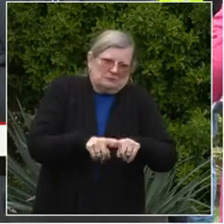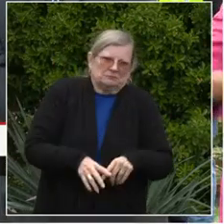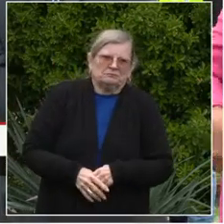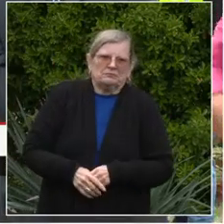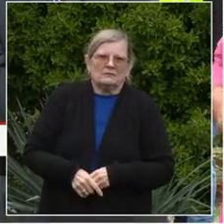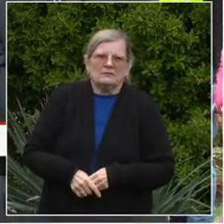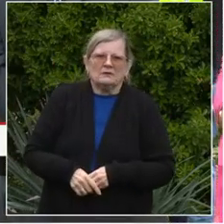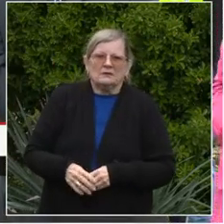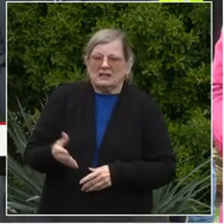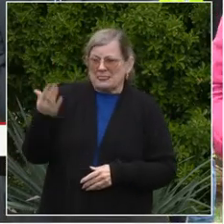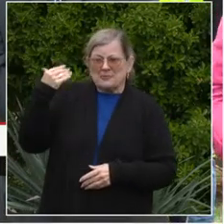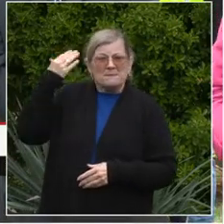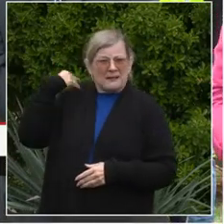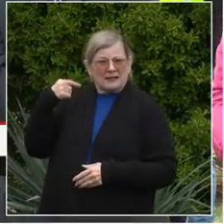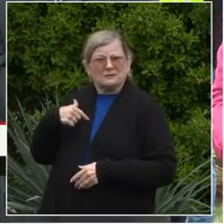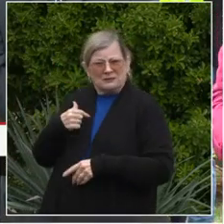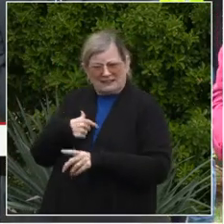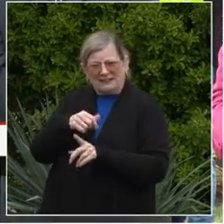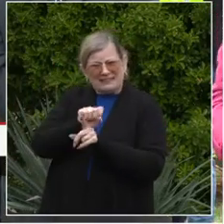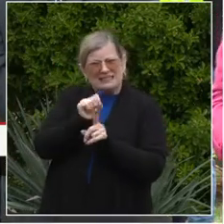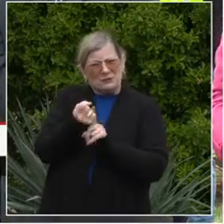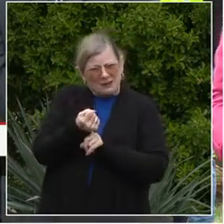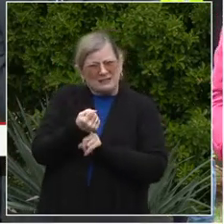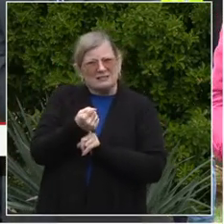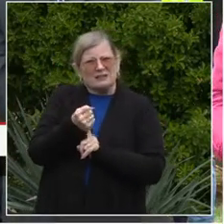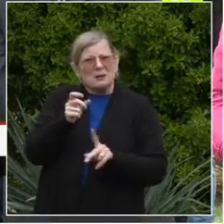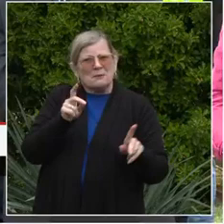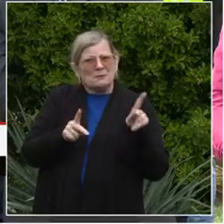right? And you'll get people from all over bringing,